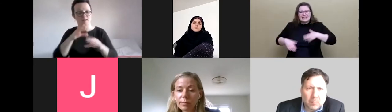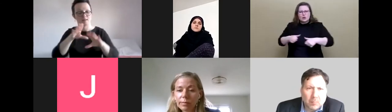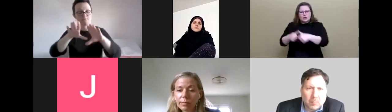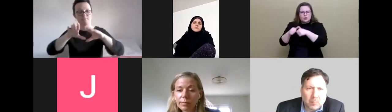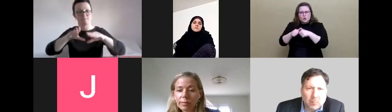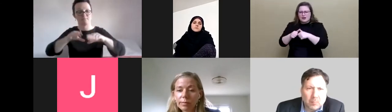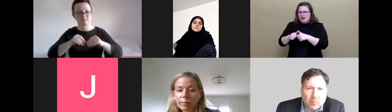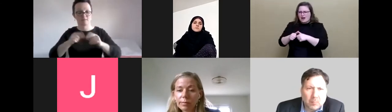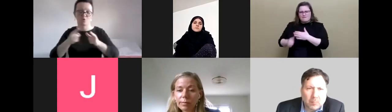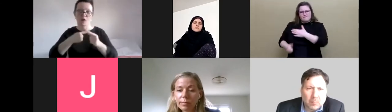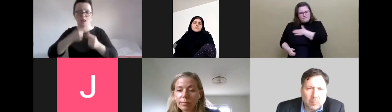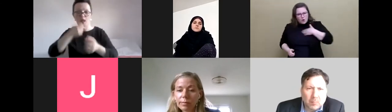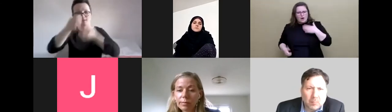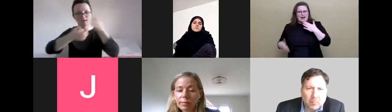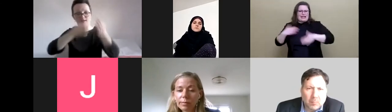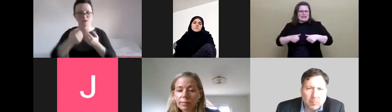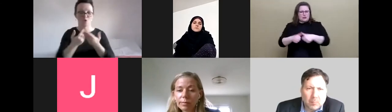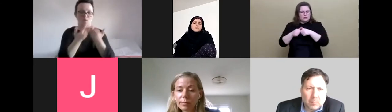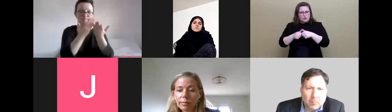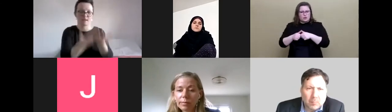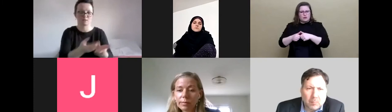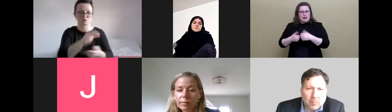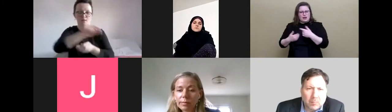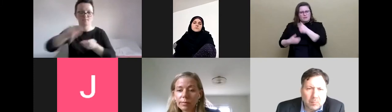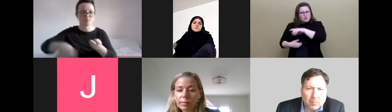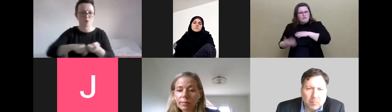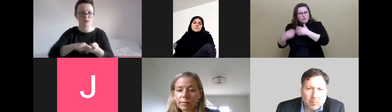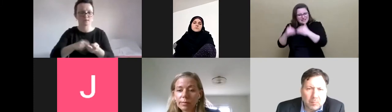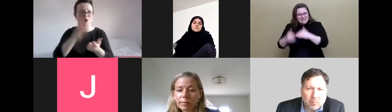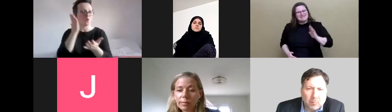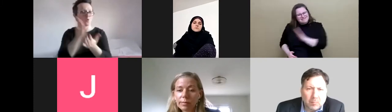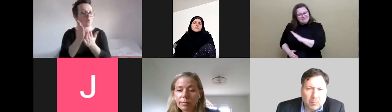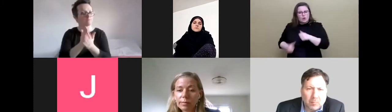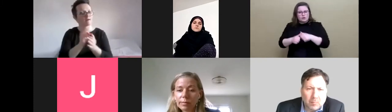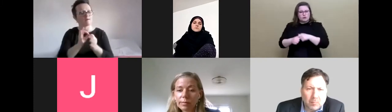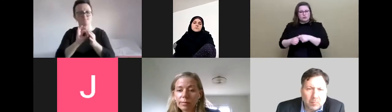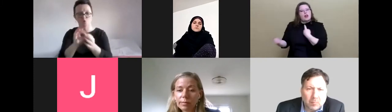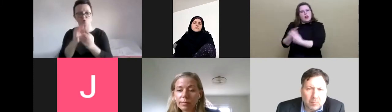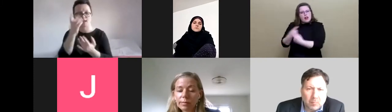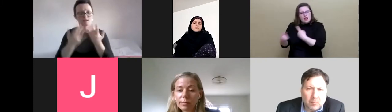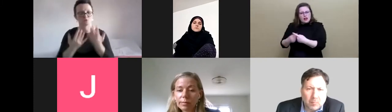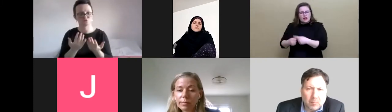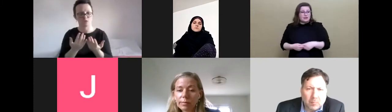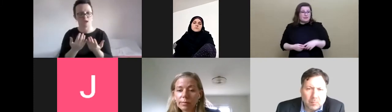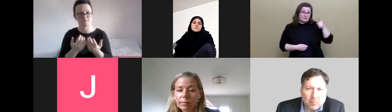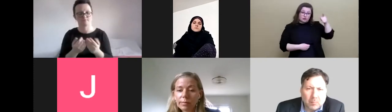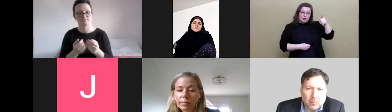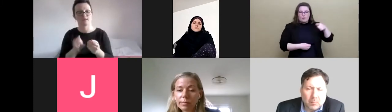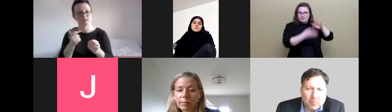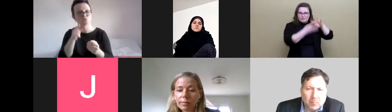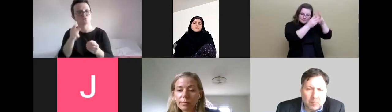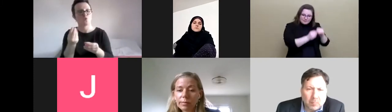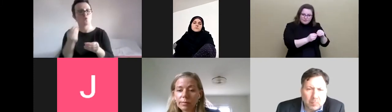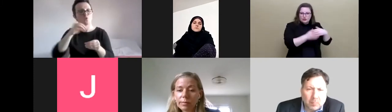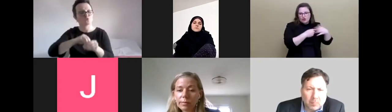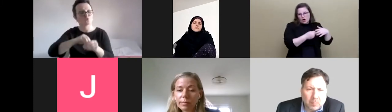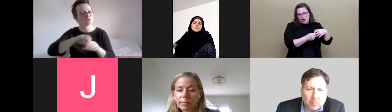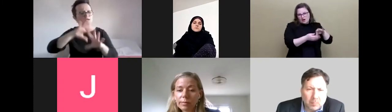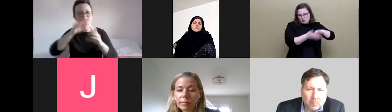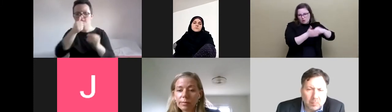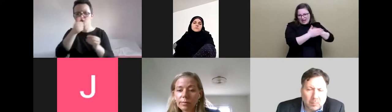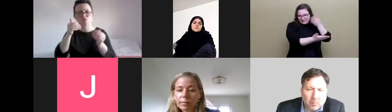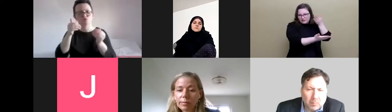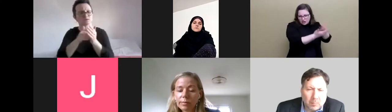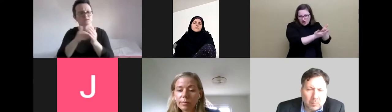and consult them. And when they analyze the project proposals, they should